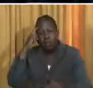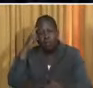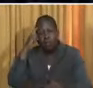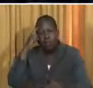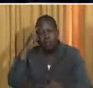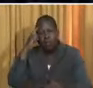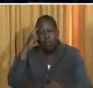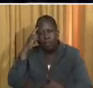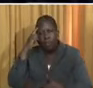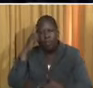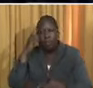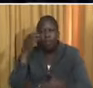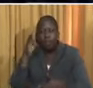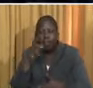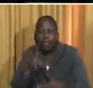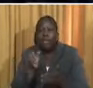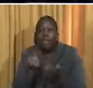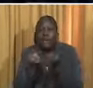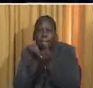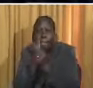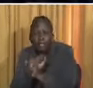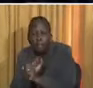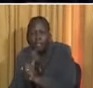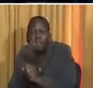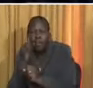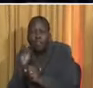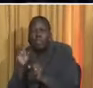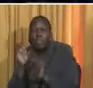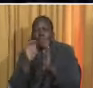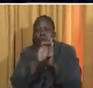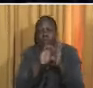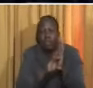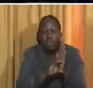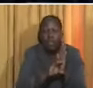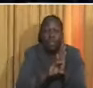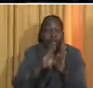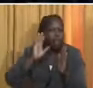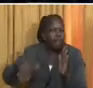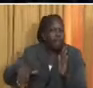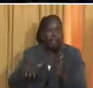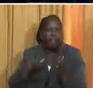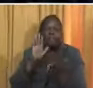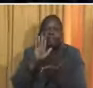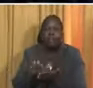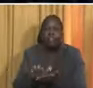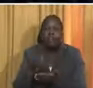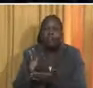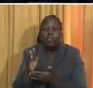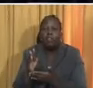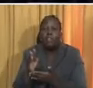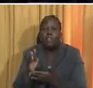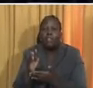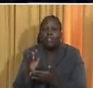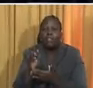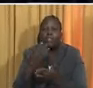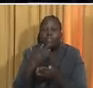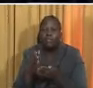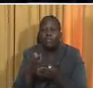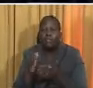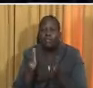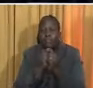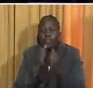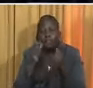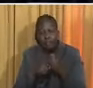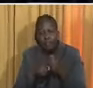steps for the amendment of the Constitution other than the steps outlined in Chapter 16.